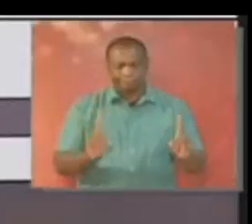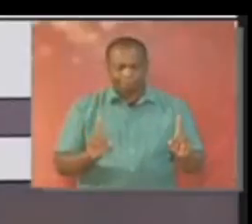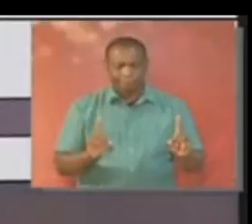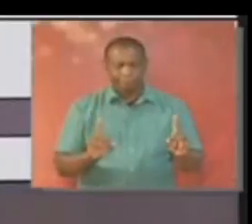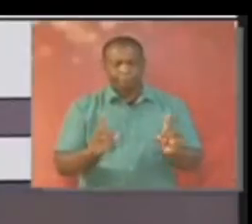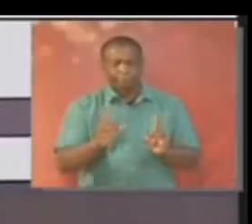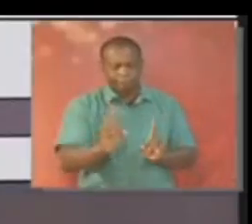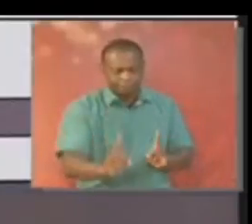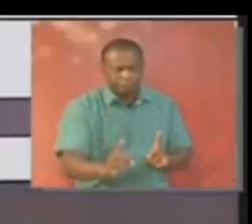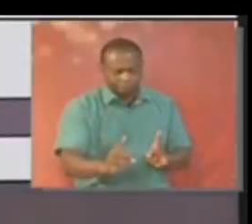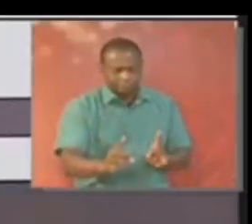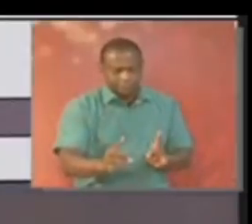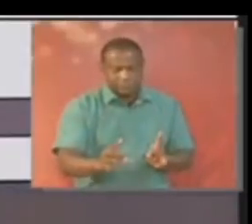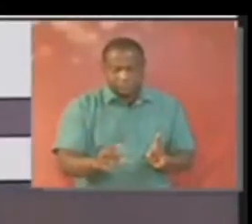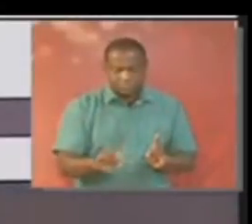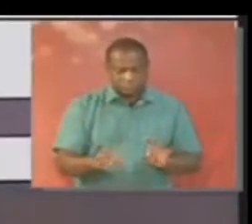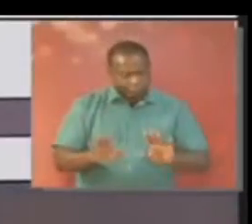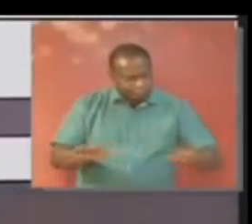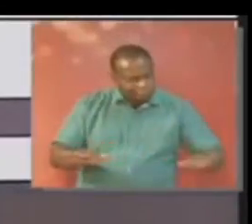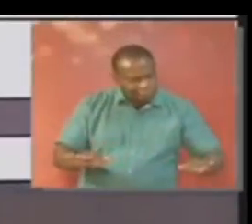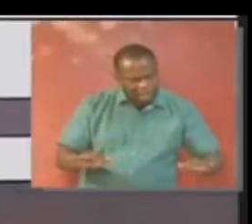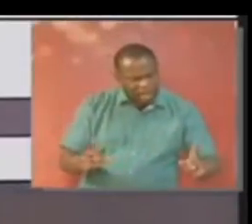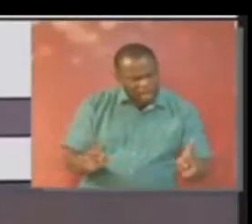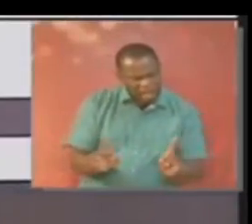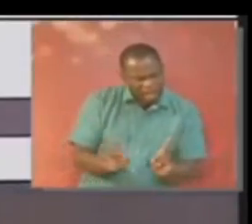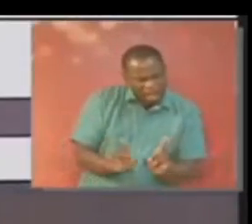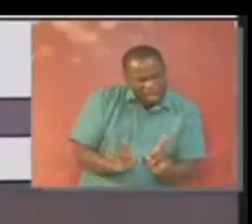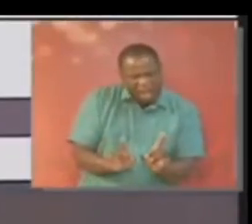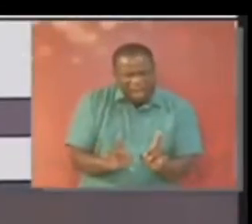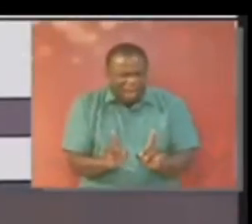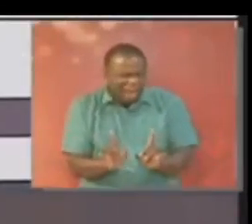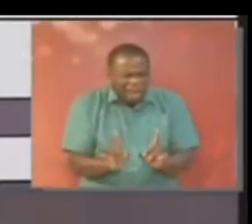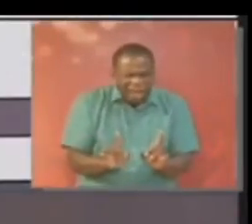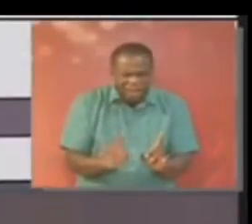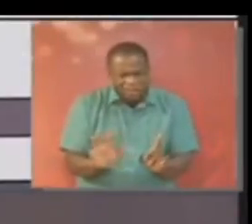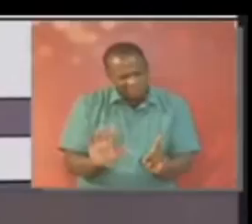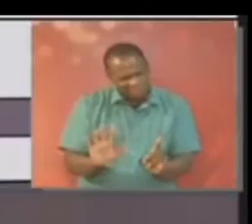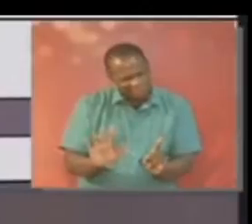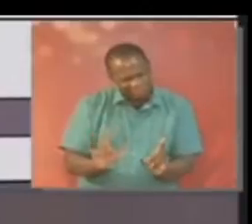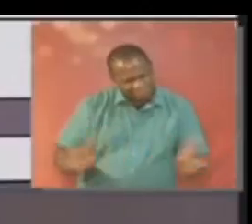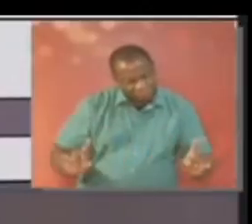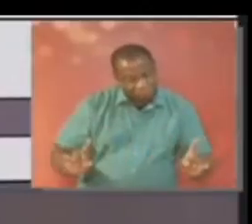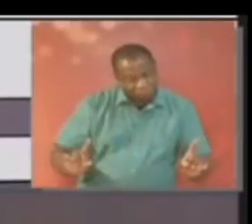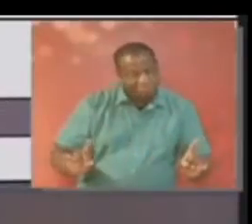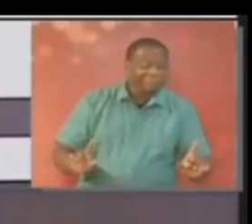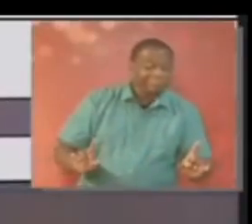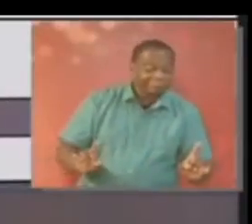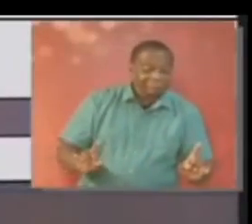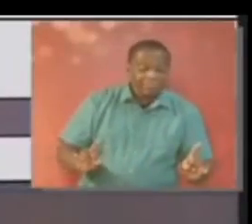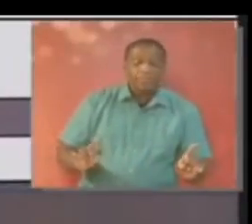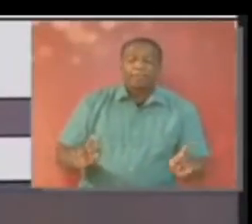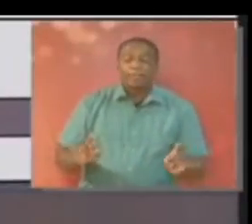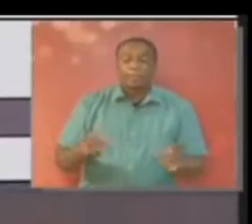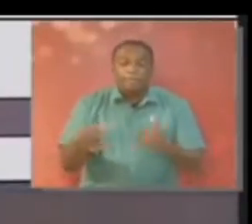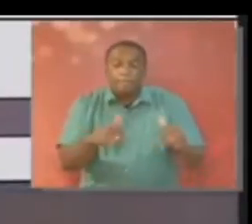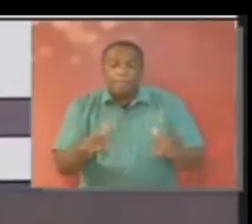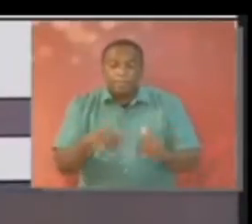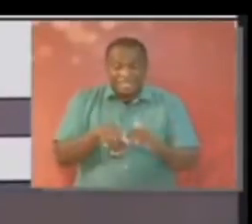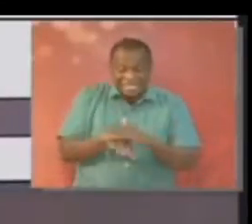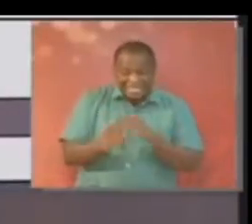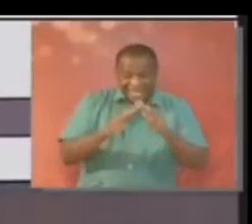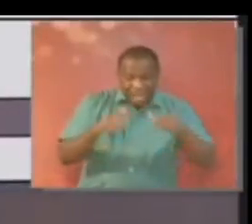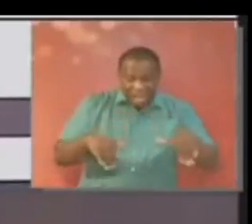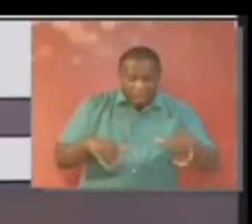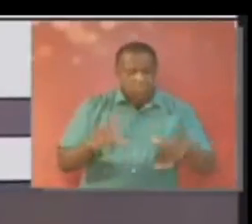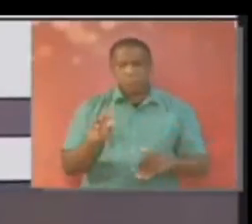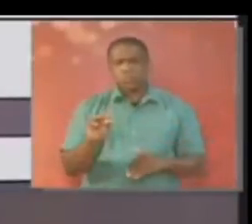over. And of course, as much as possible, have the playdates outdoors. That way, you have much better ventilation,